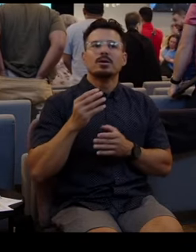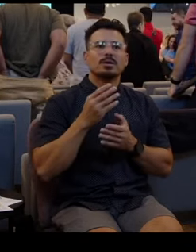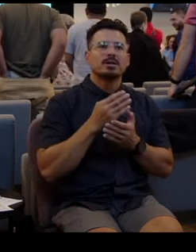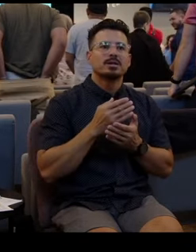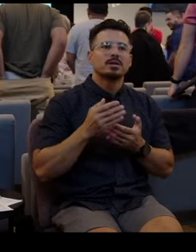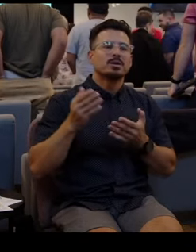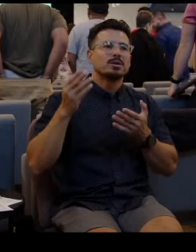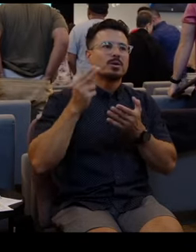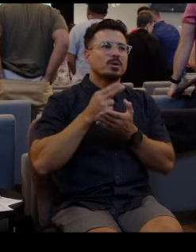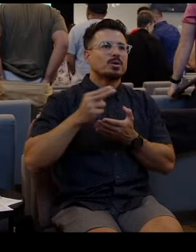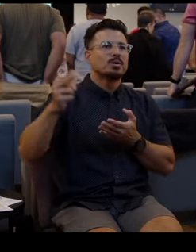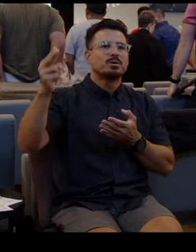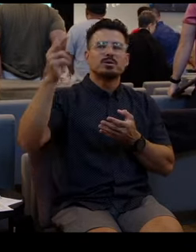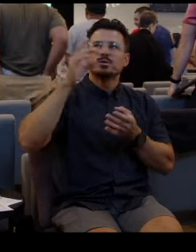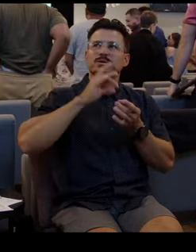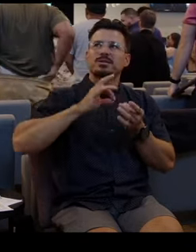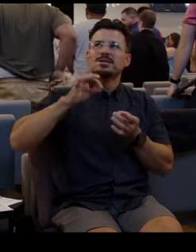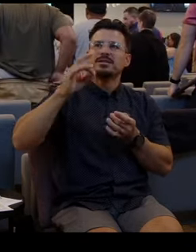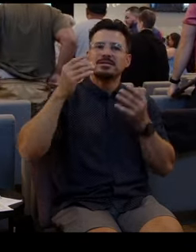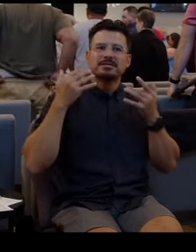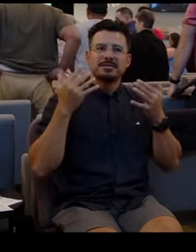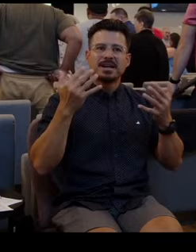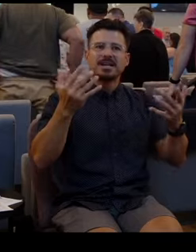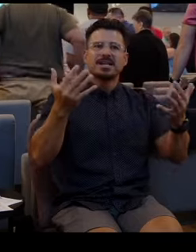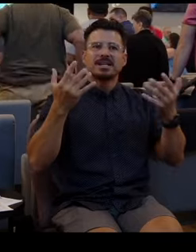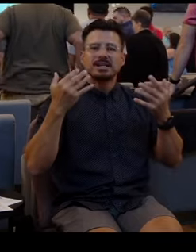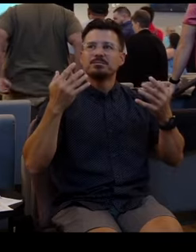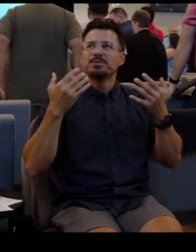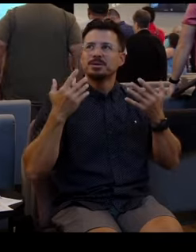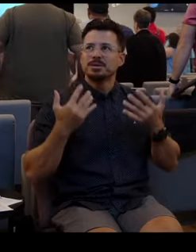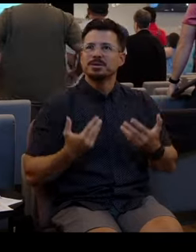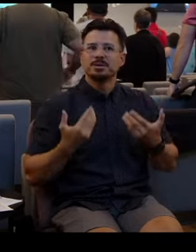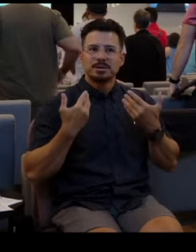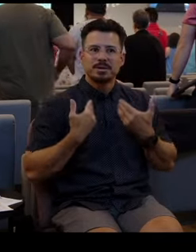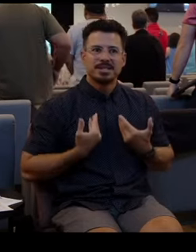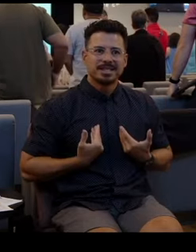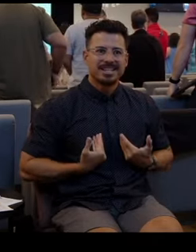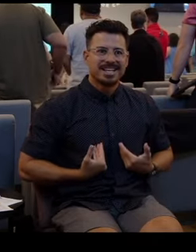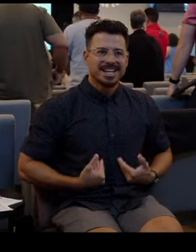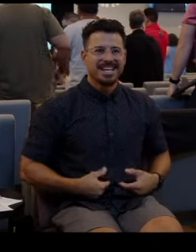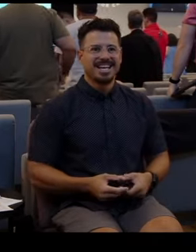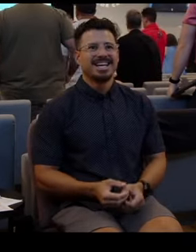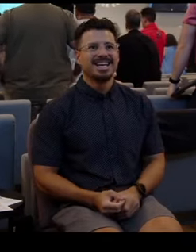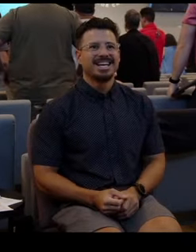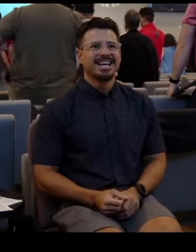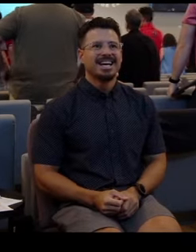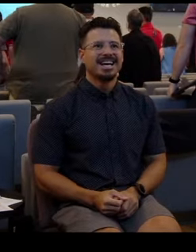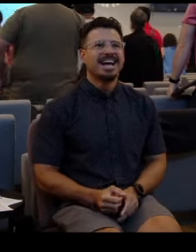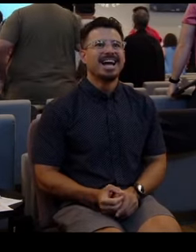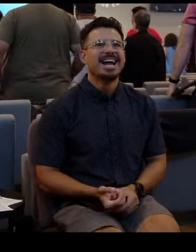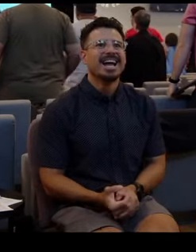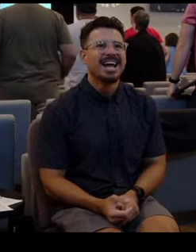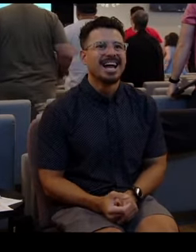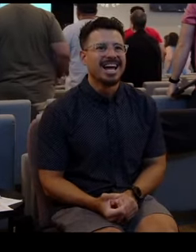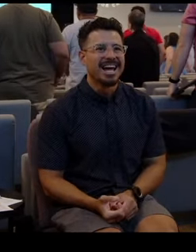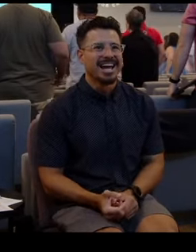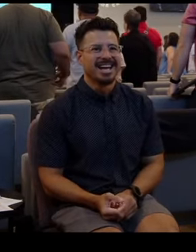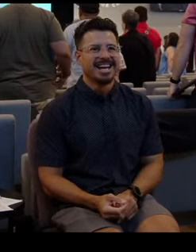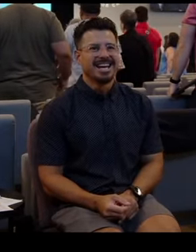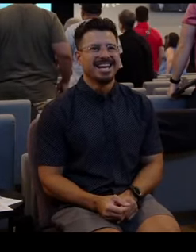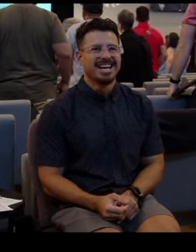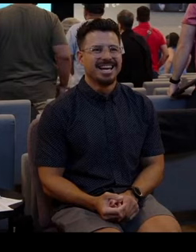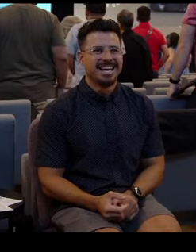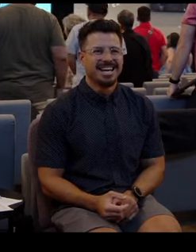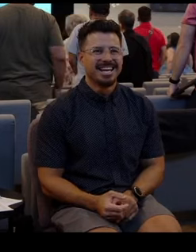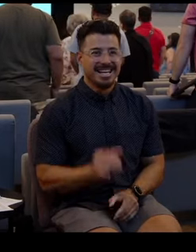Holy Ghost fire burning me. Oh, man,